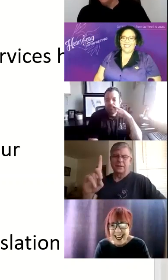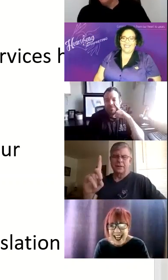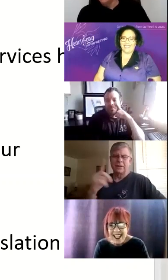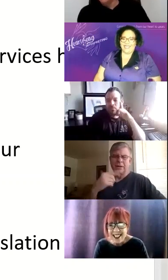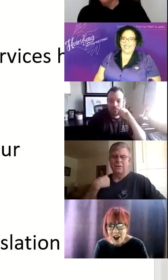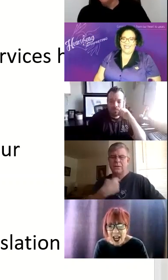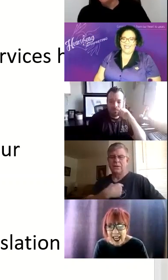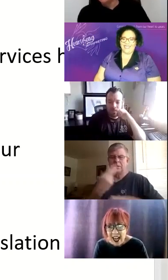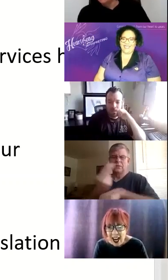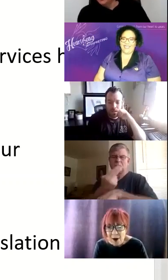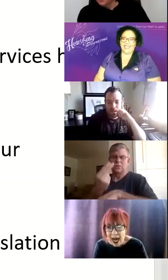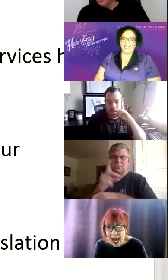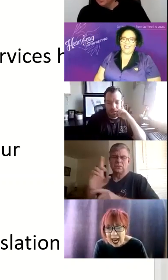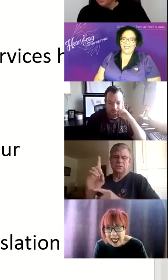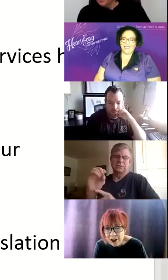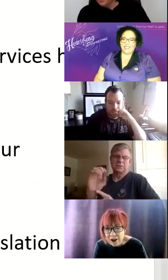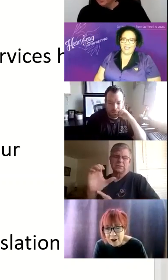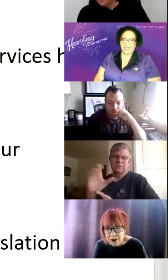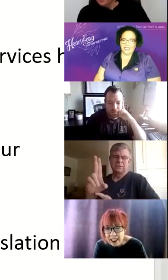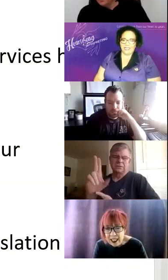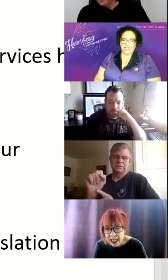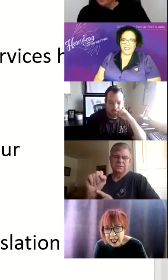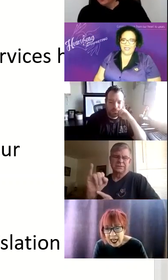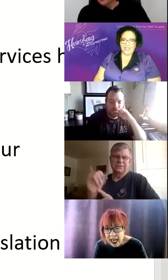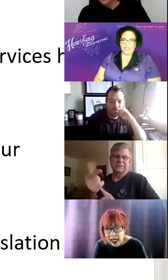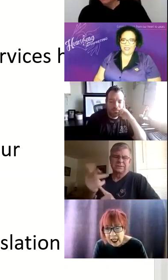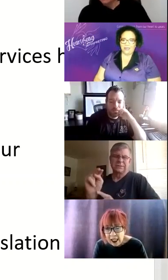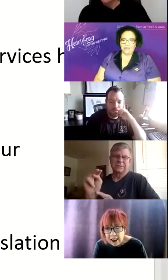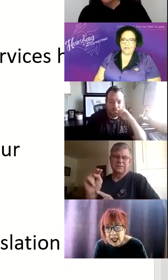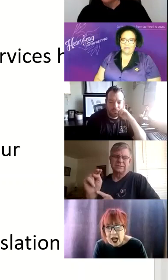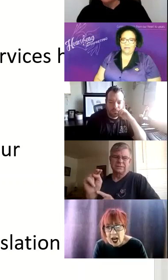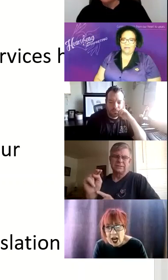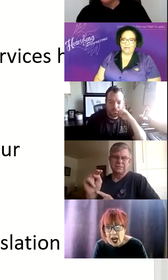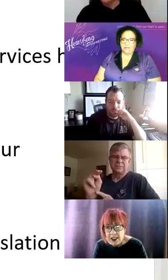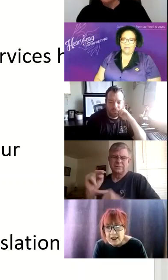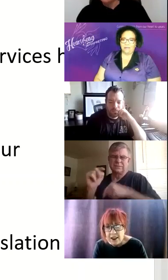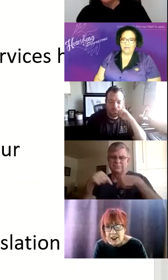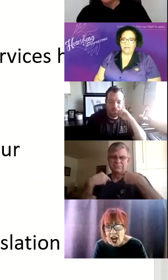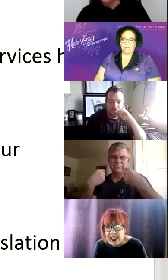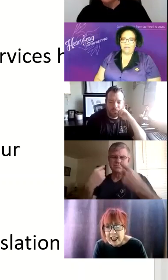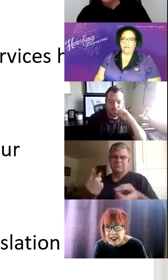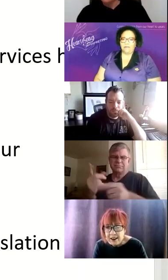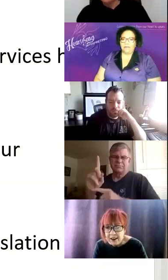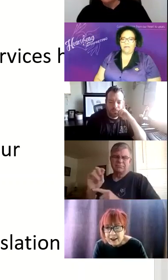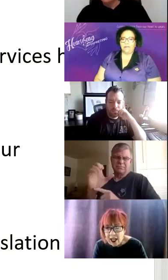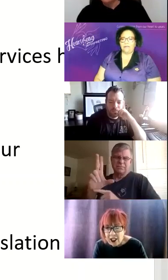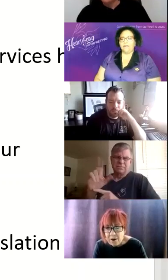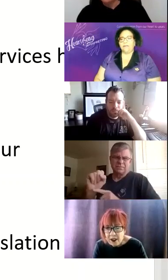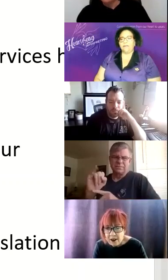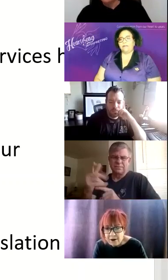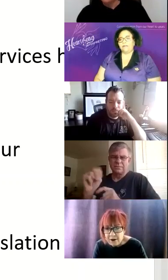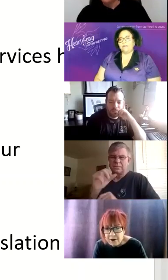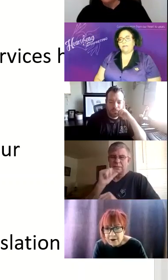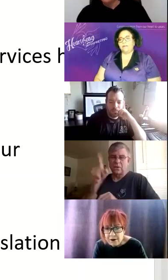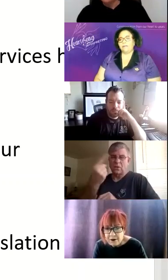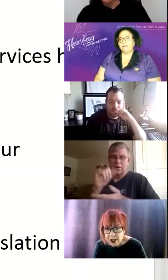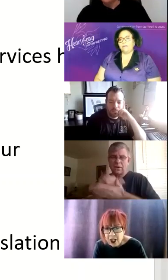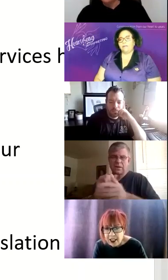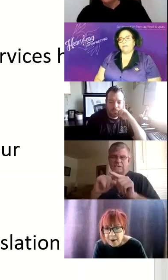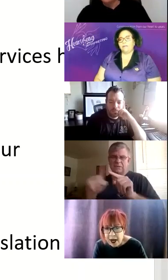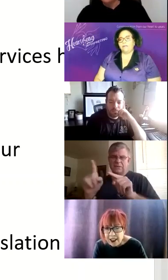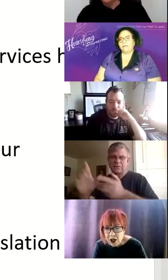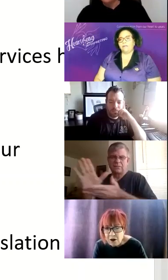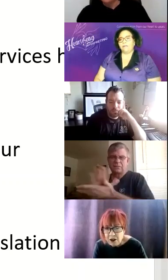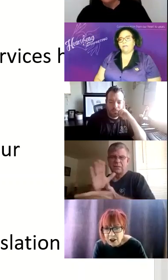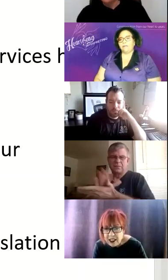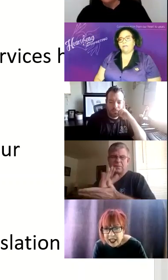Okay, so I use docking for for a long